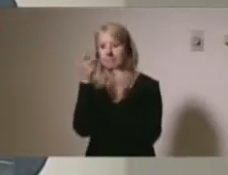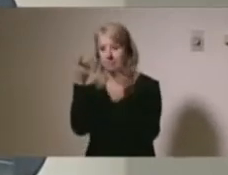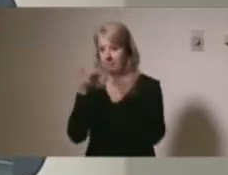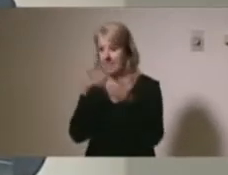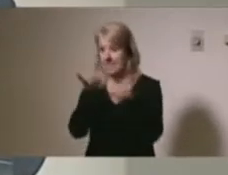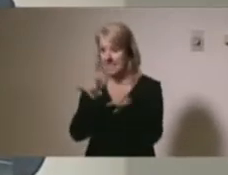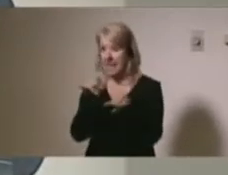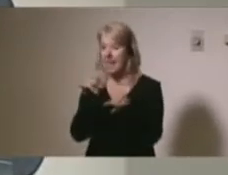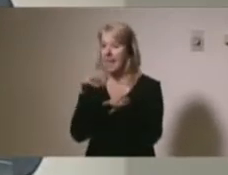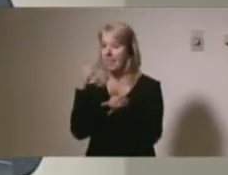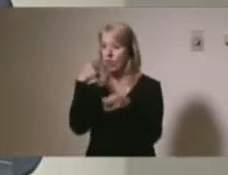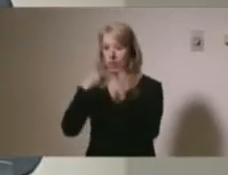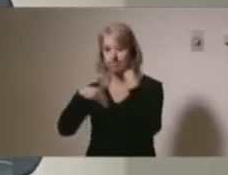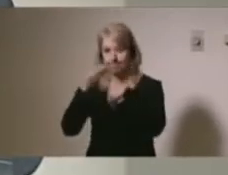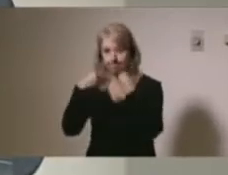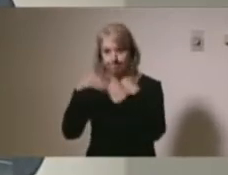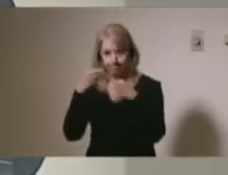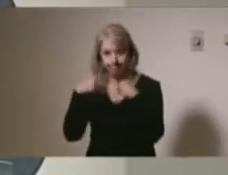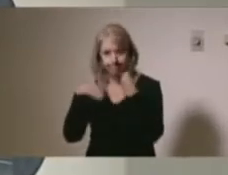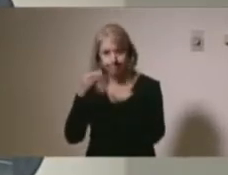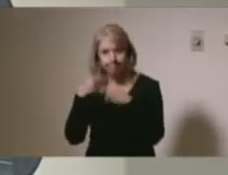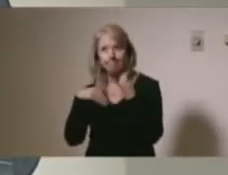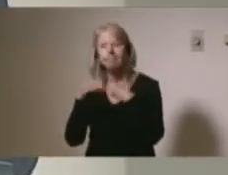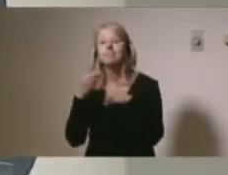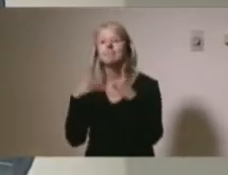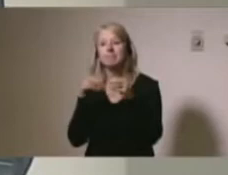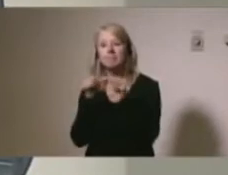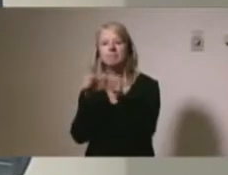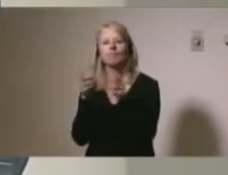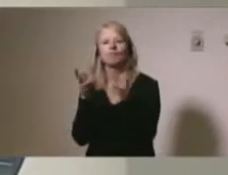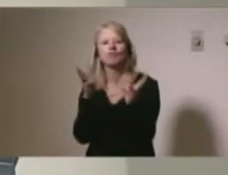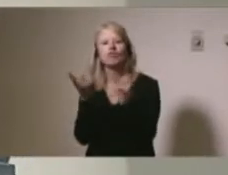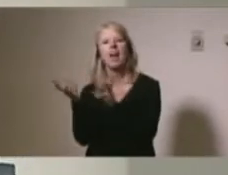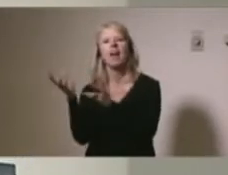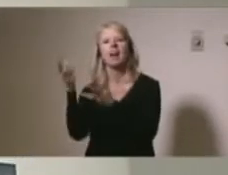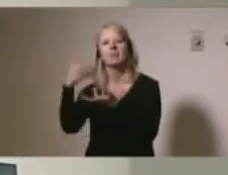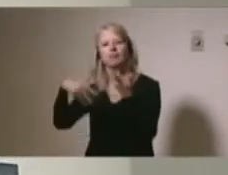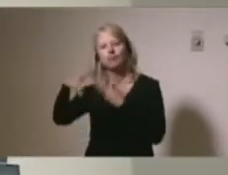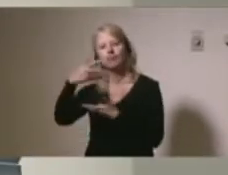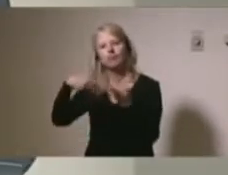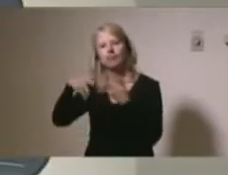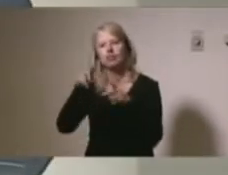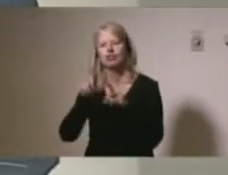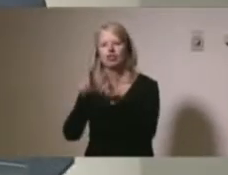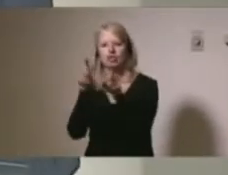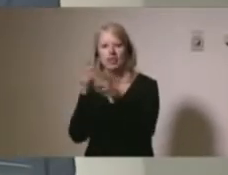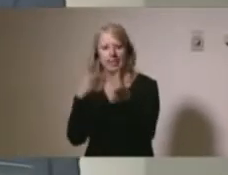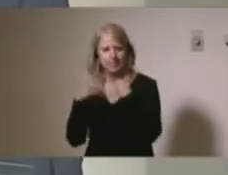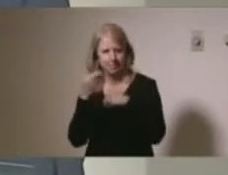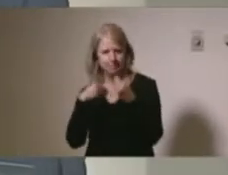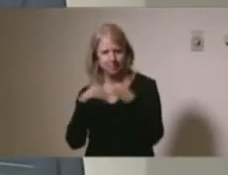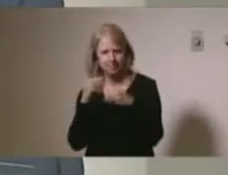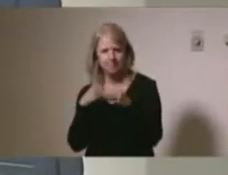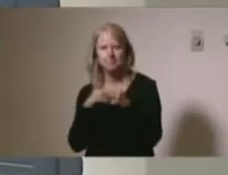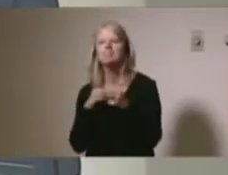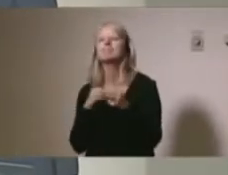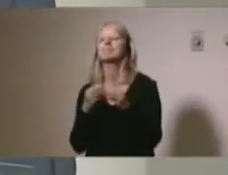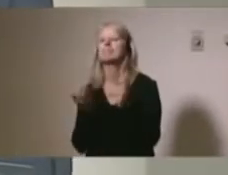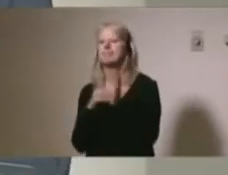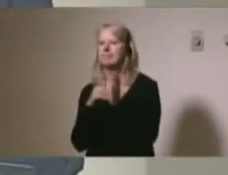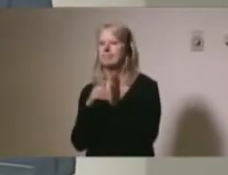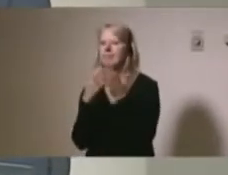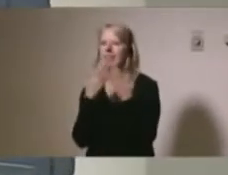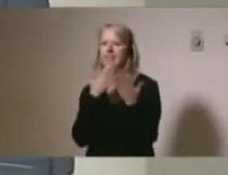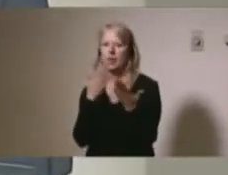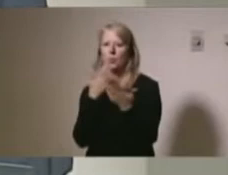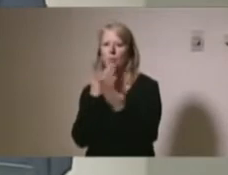being served. So you can continue to discuss among yourselves during this meal. And once